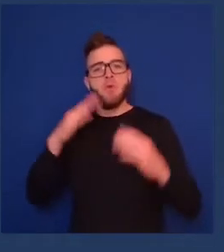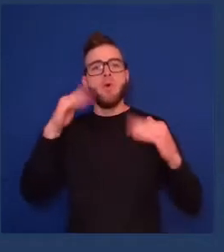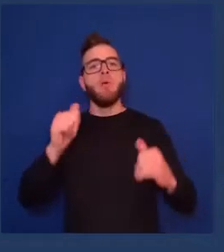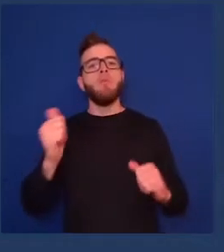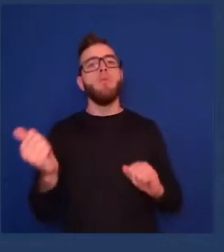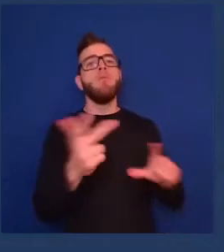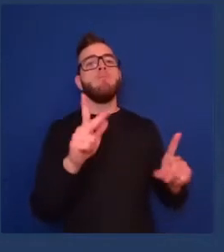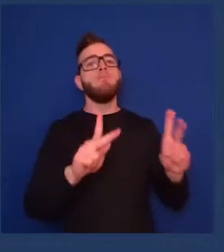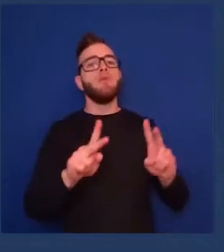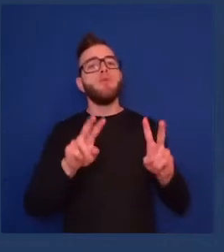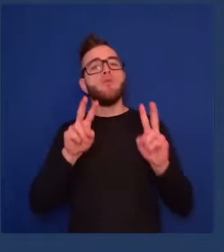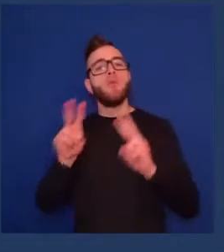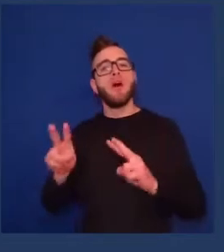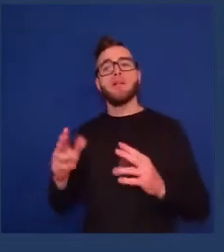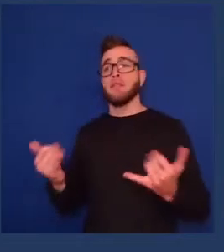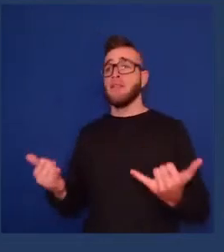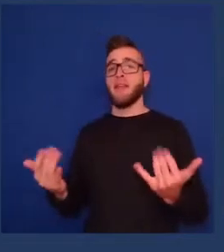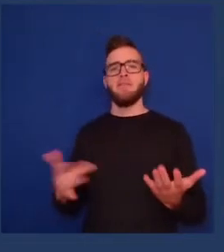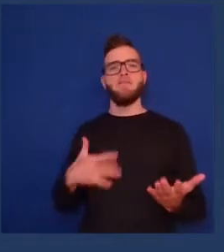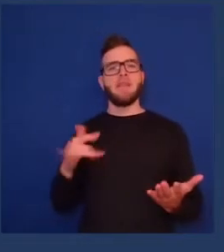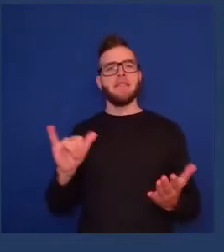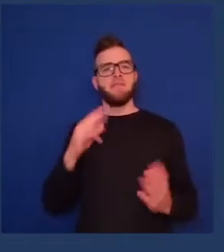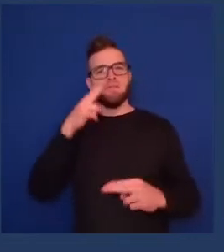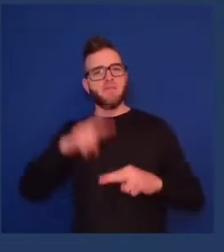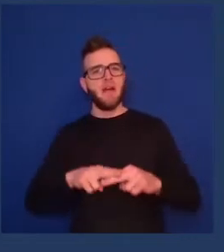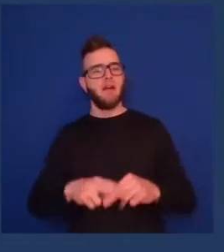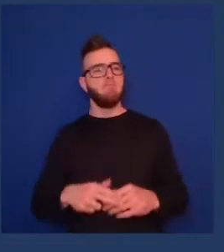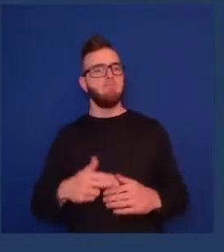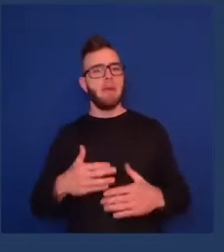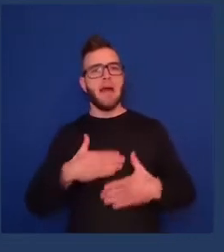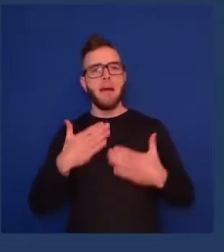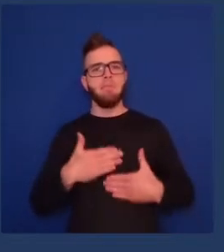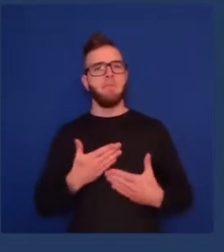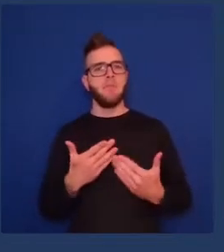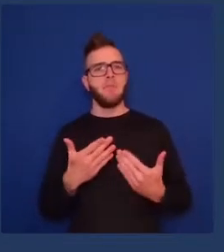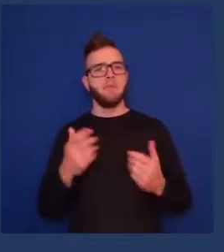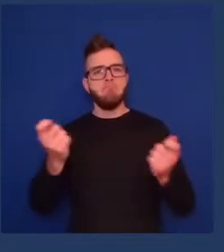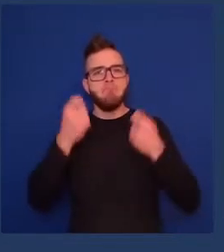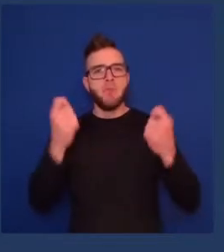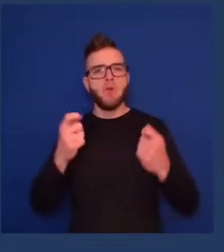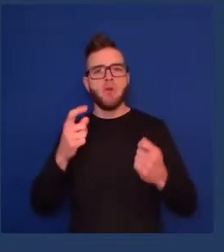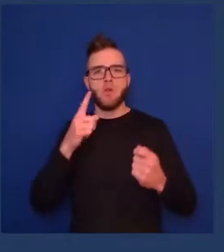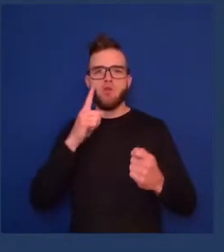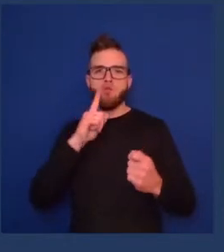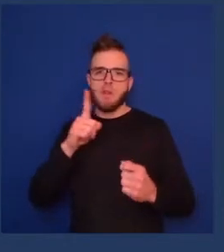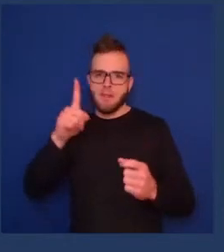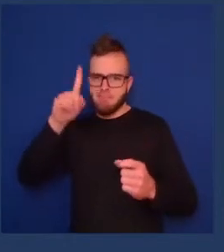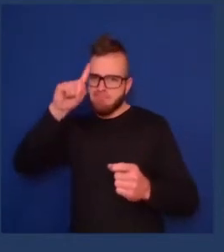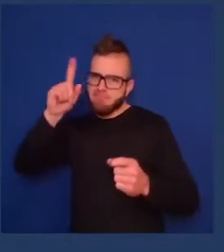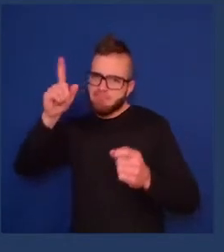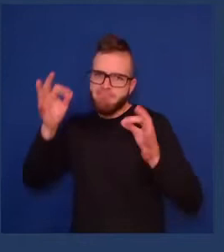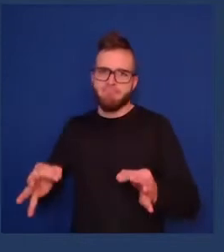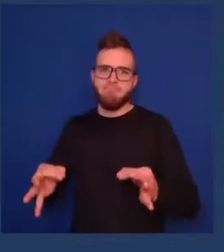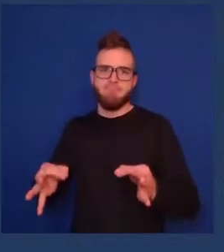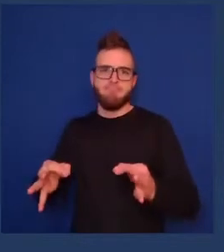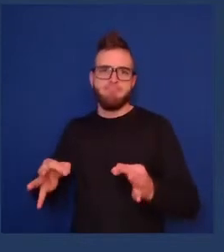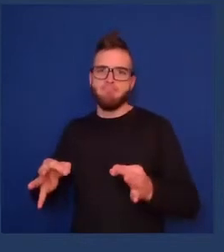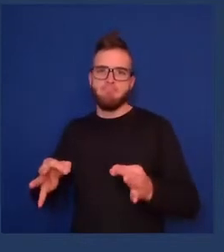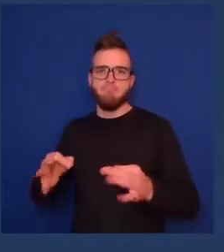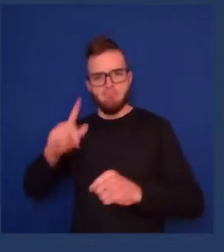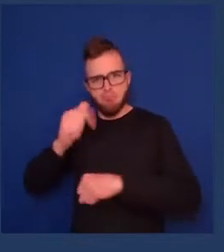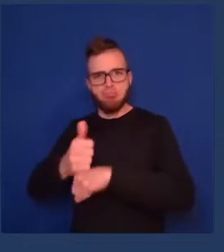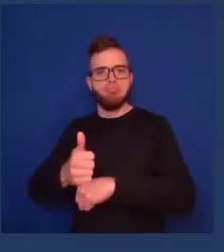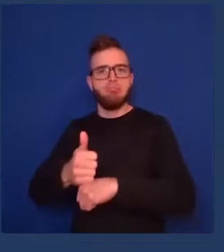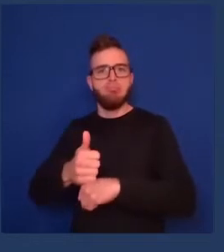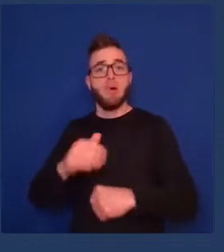resolve. And I hope that all those folks watching will see in, what seems like a fun and happy celebration